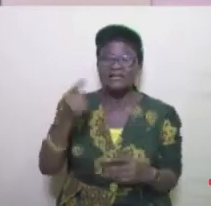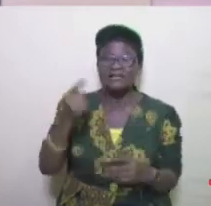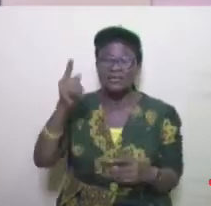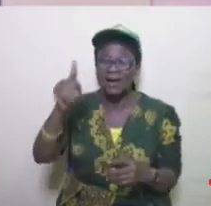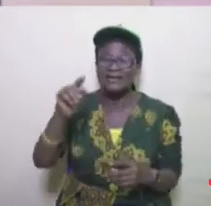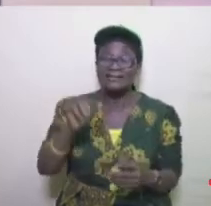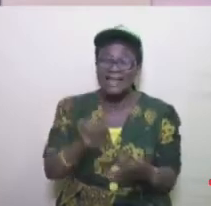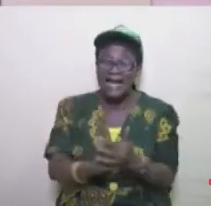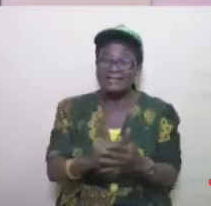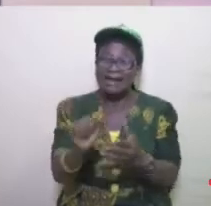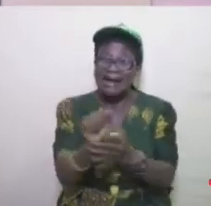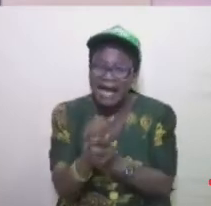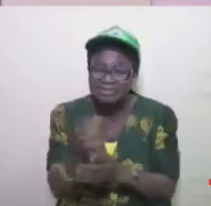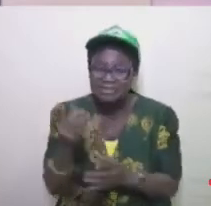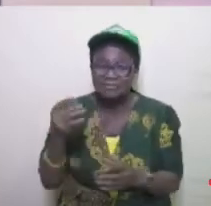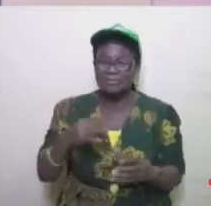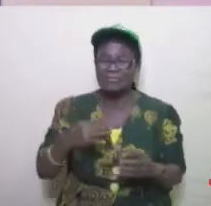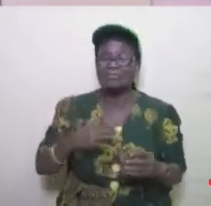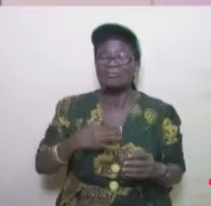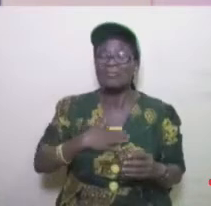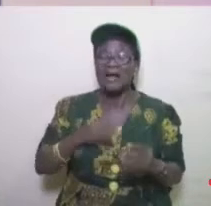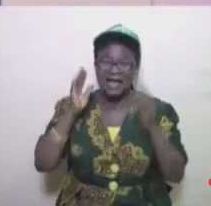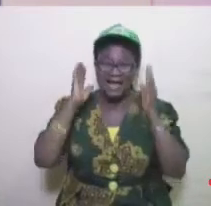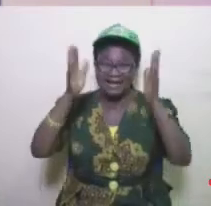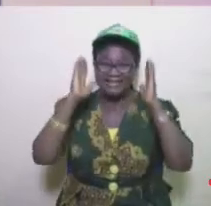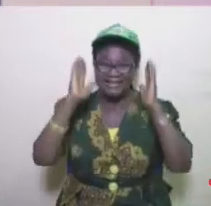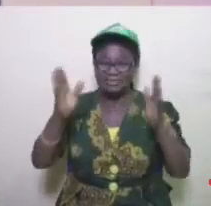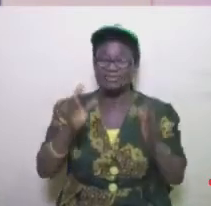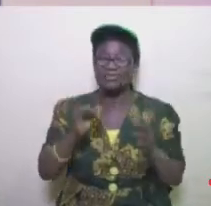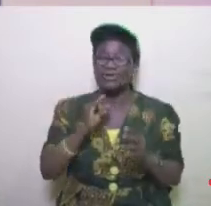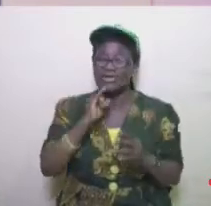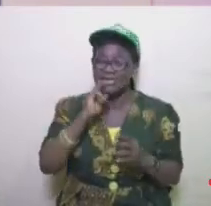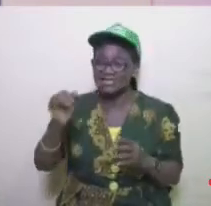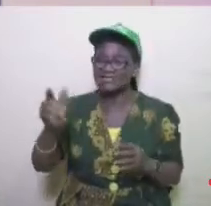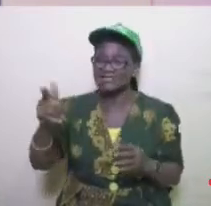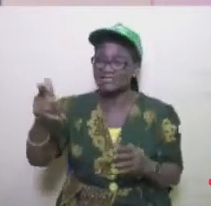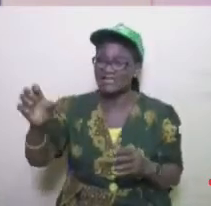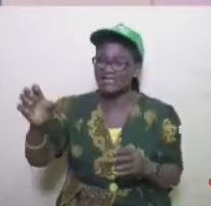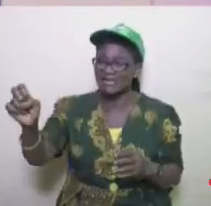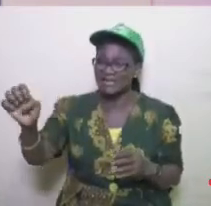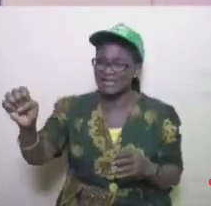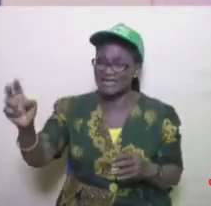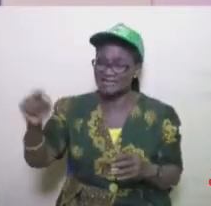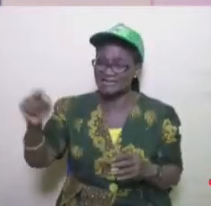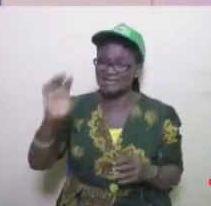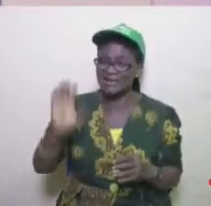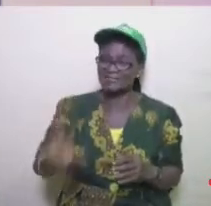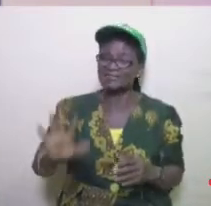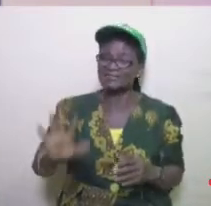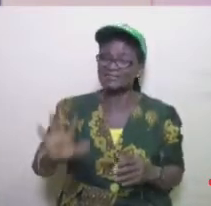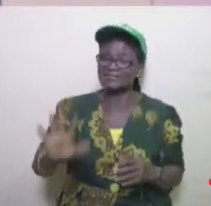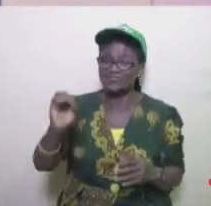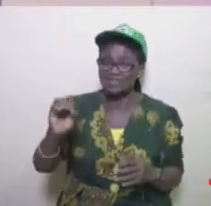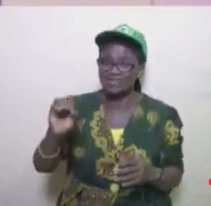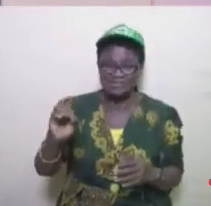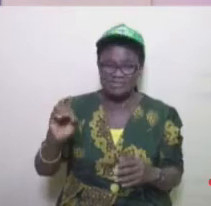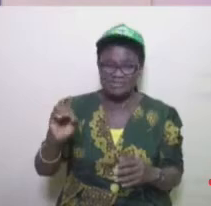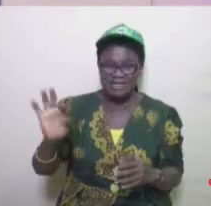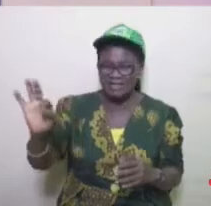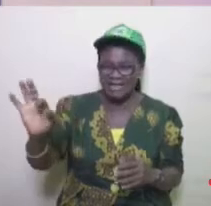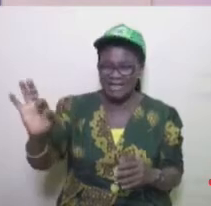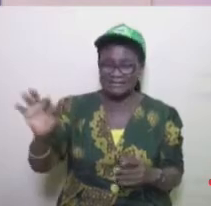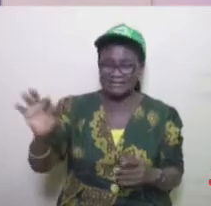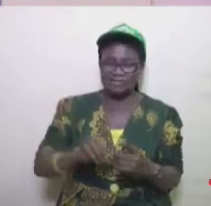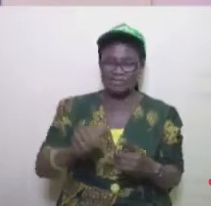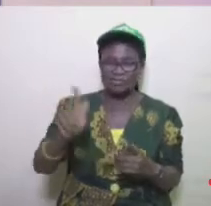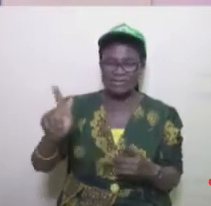Genesis chapter 50, reading from verse 19 to 21. Genesis chapter 50, 19 to 21.